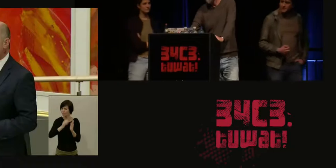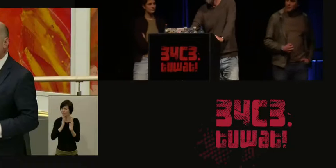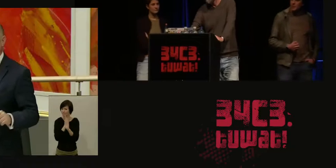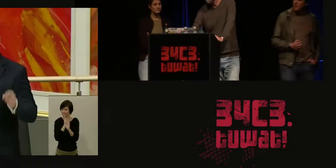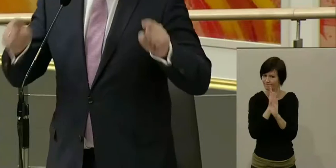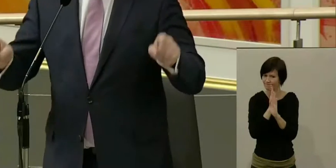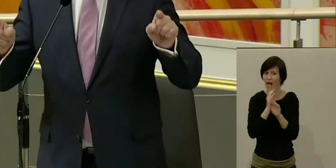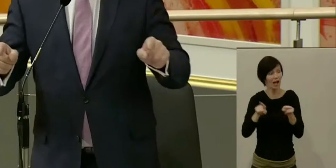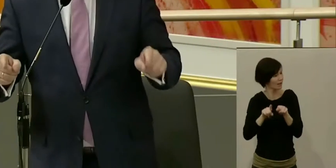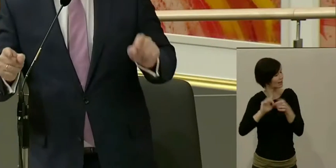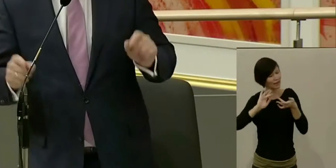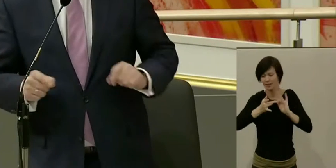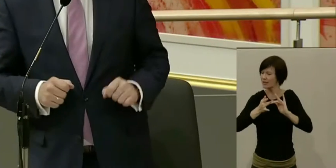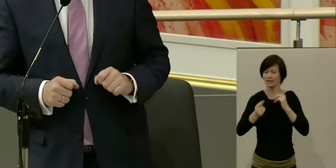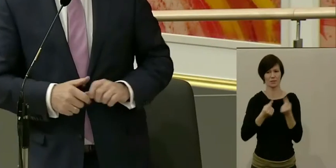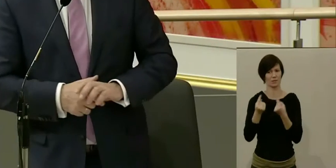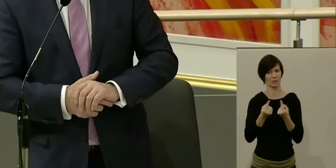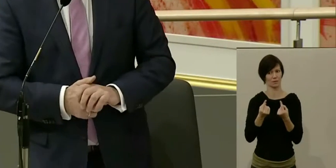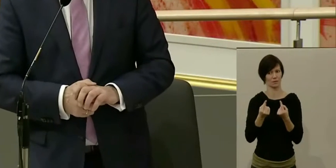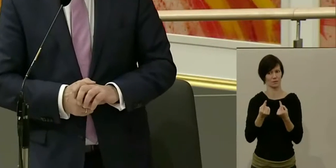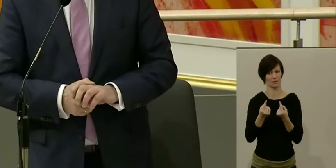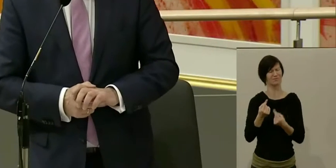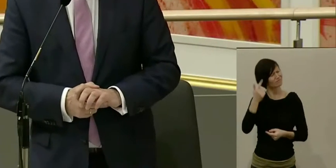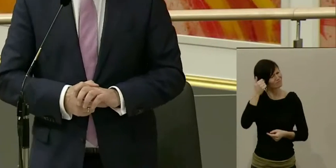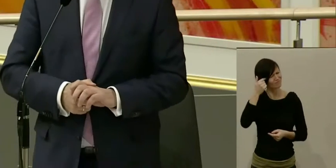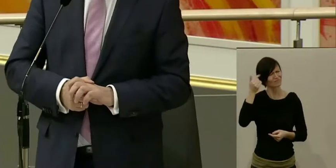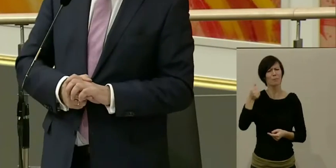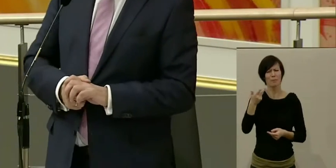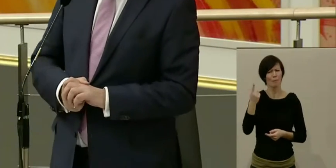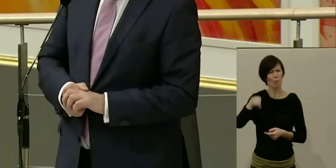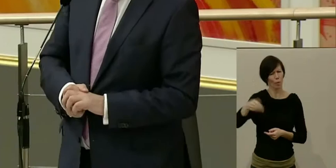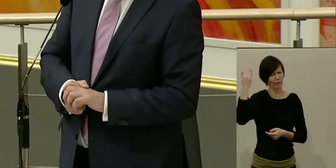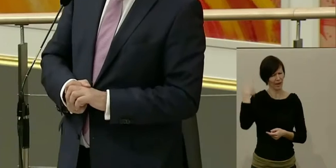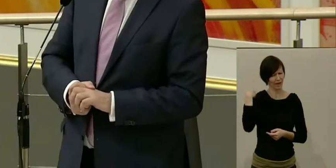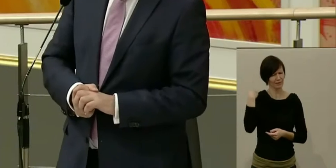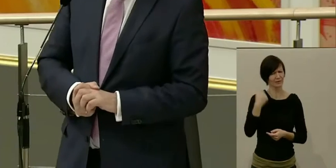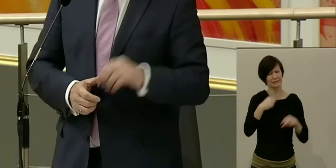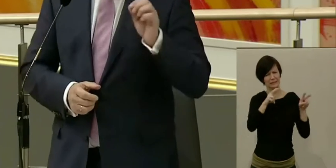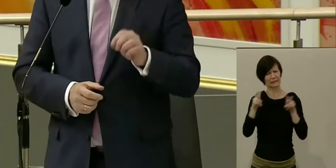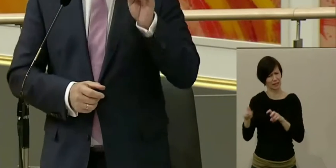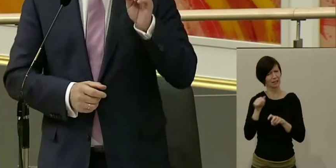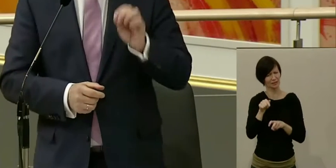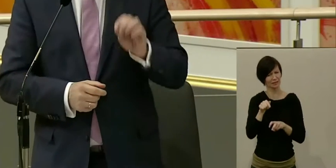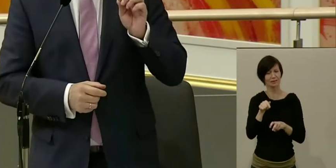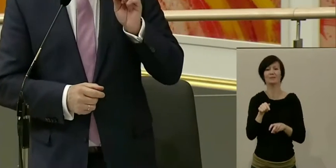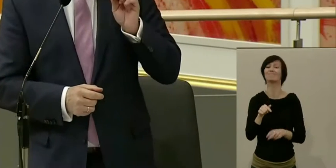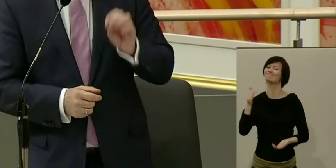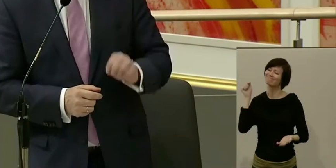is coming up again. Und Sie können sich noch an meinen Spruch erinnern vor mehreren Monaten, wo ich hier gesagt habe. You can remember